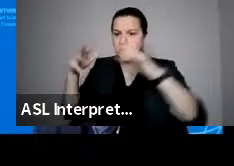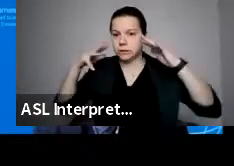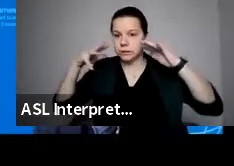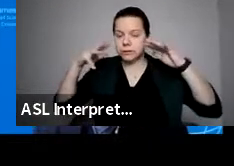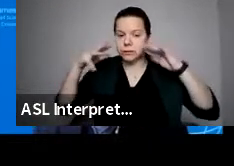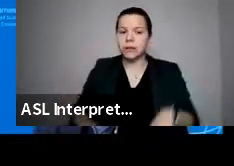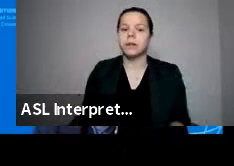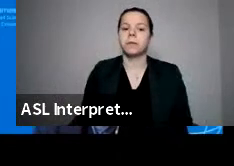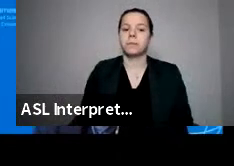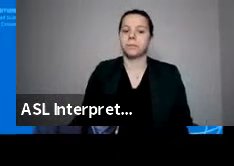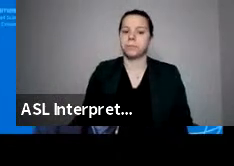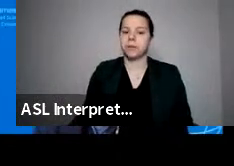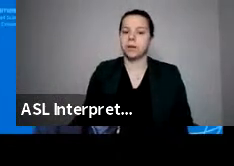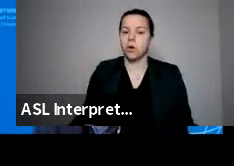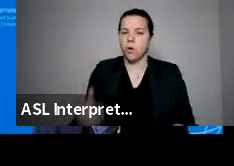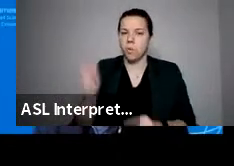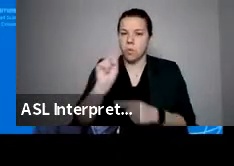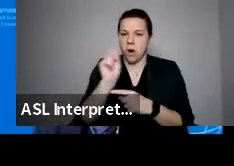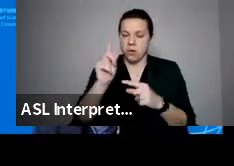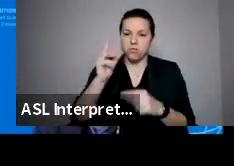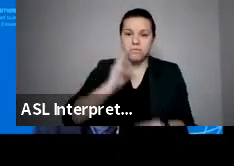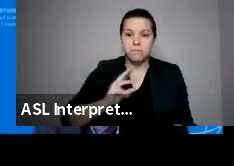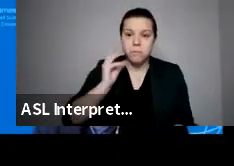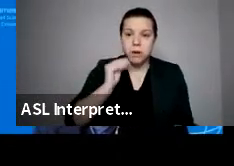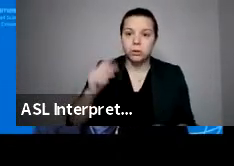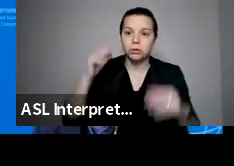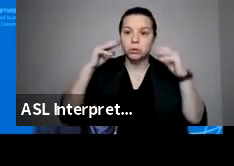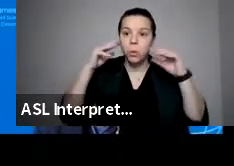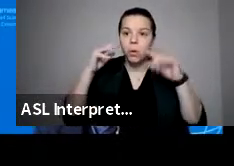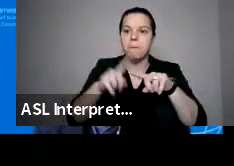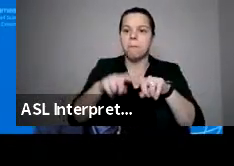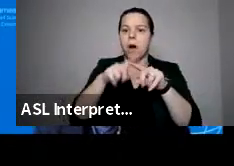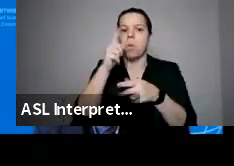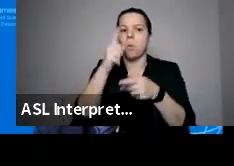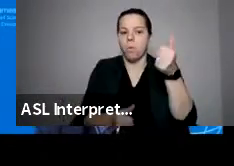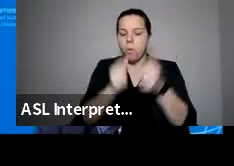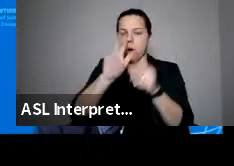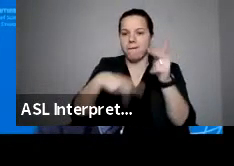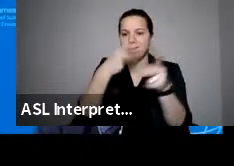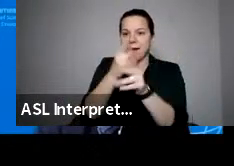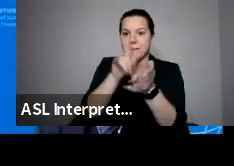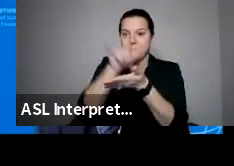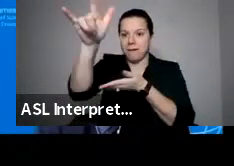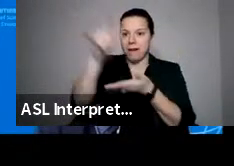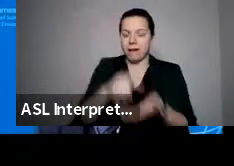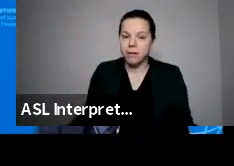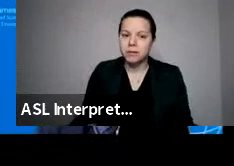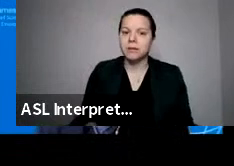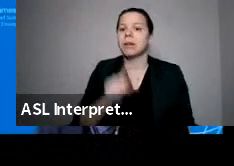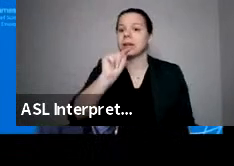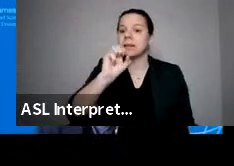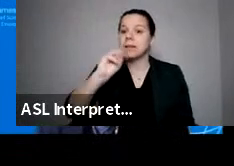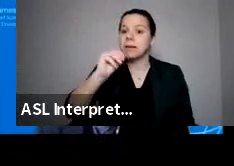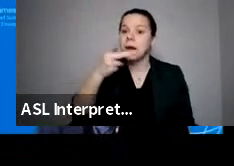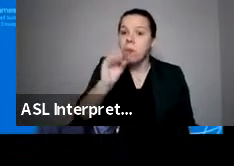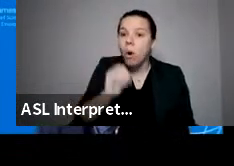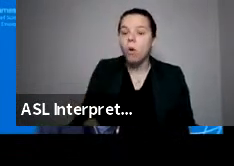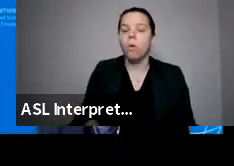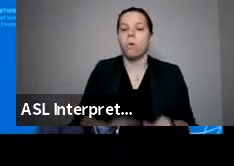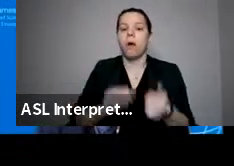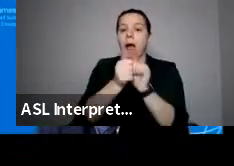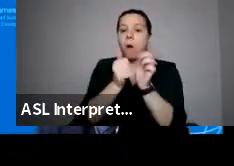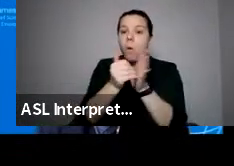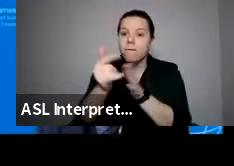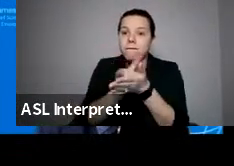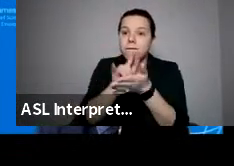place experiences noise based on the type of aircraft that are flown, the fleet mix, the tempo, how many are flying during the day, how many at